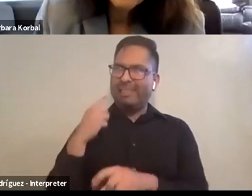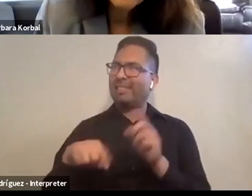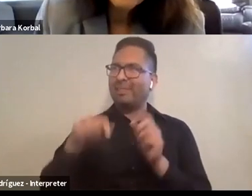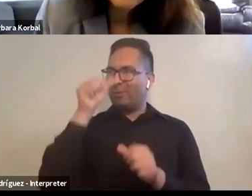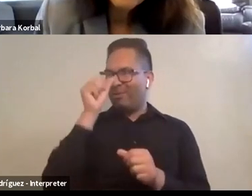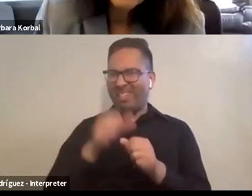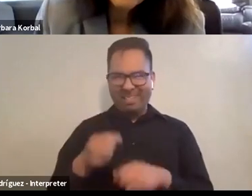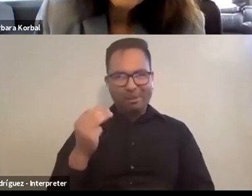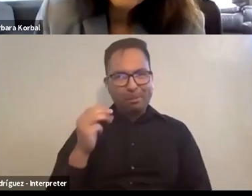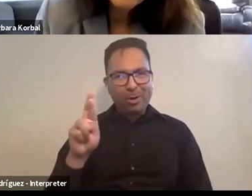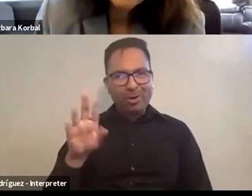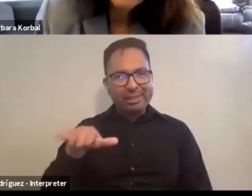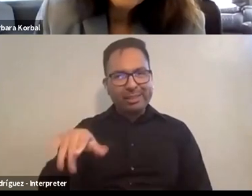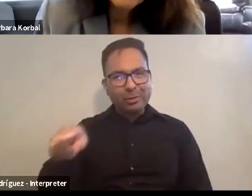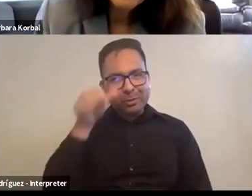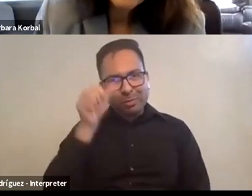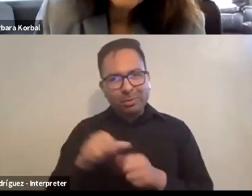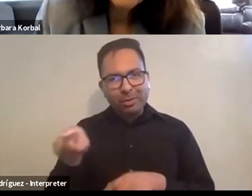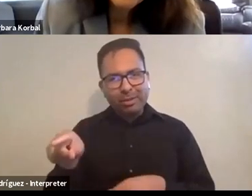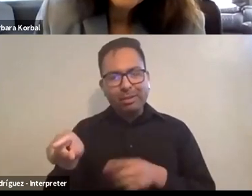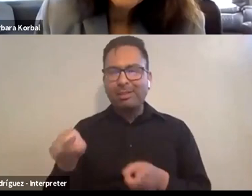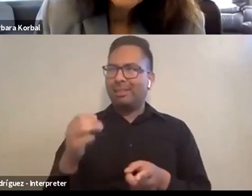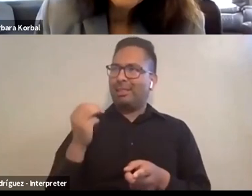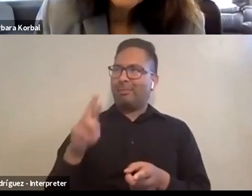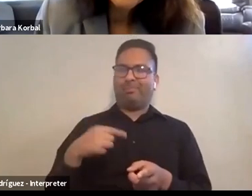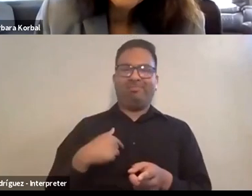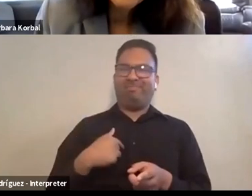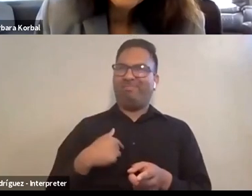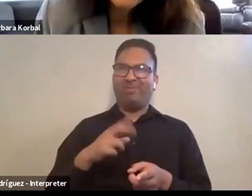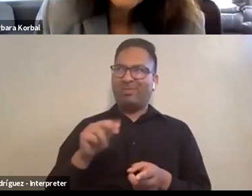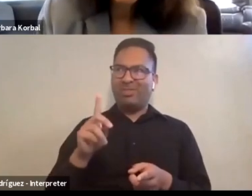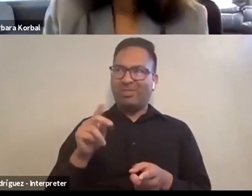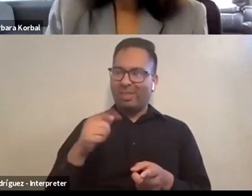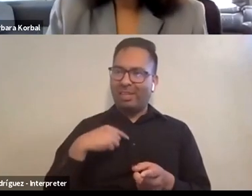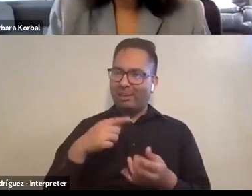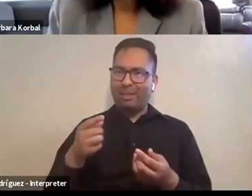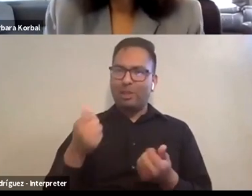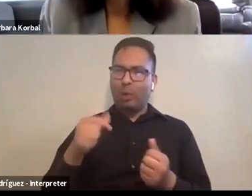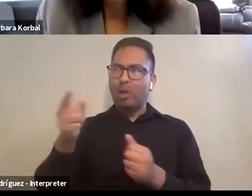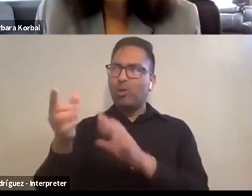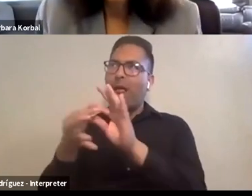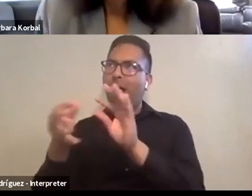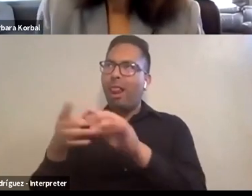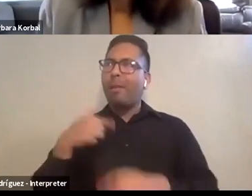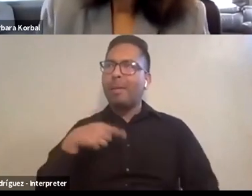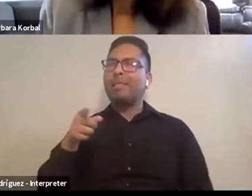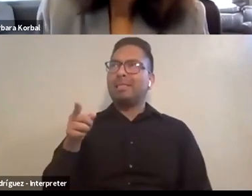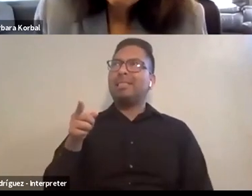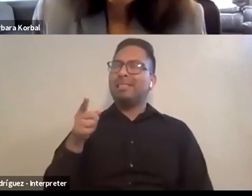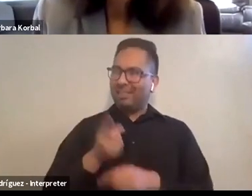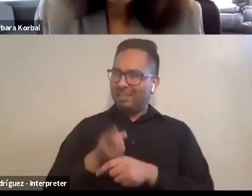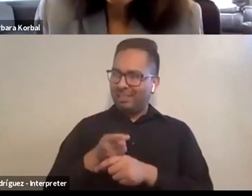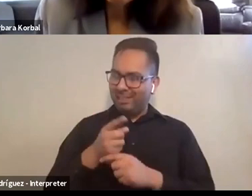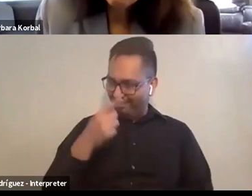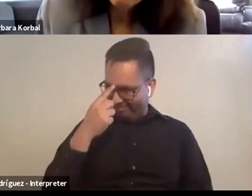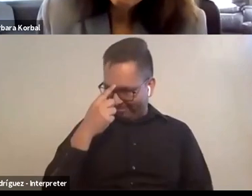you remember, Margaret? No, I've been trying very hard as you've been talking to Remember, yes. The name is definitely